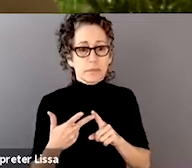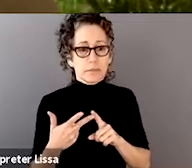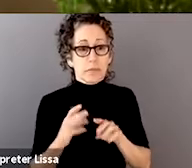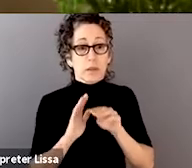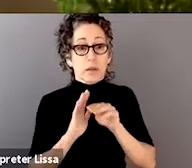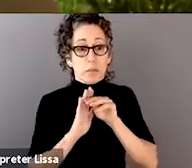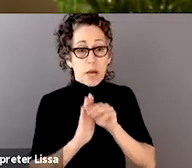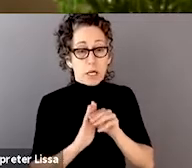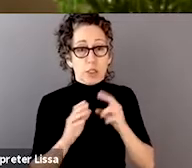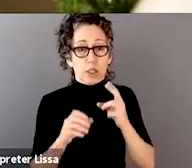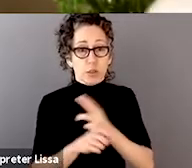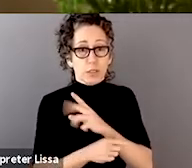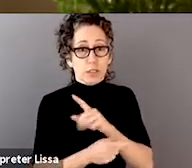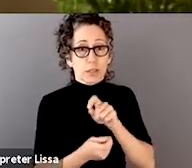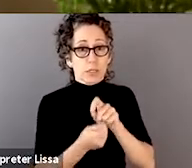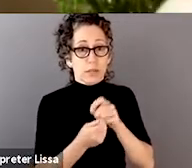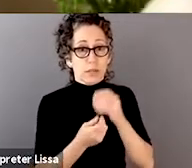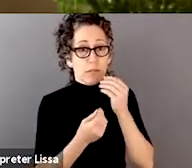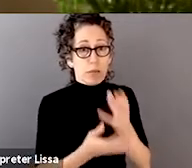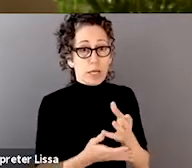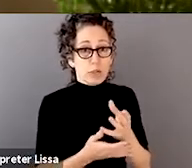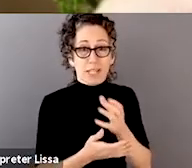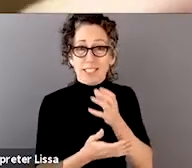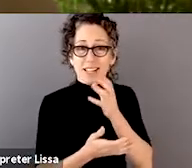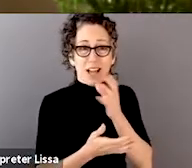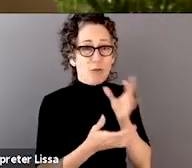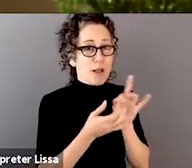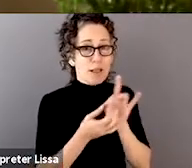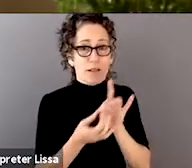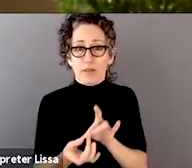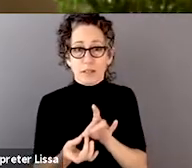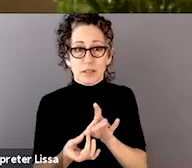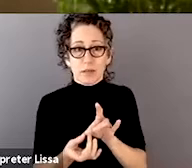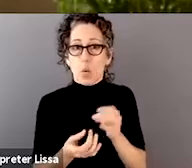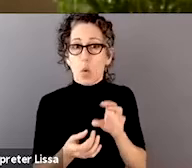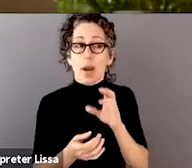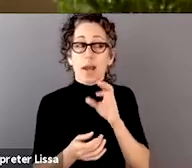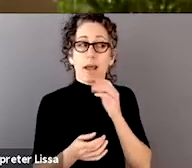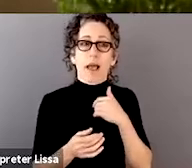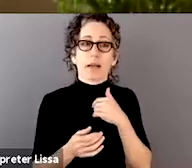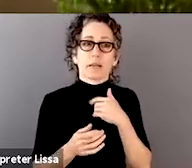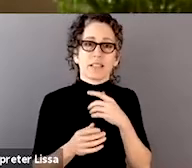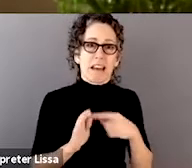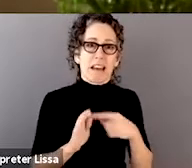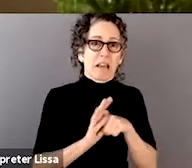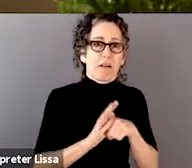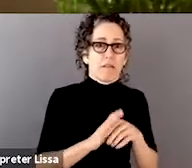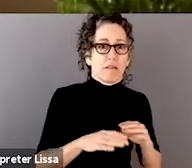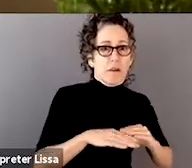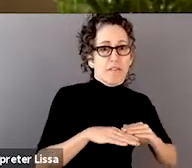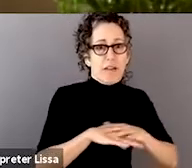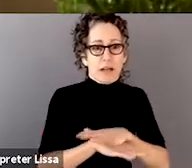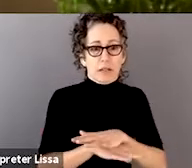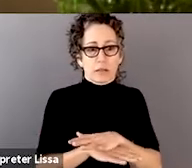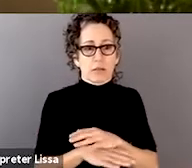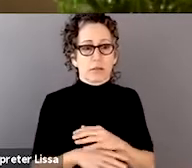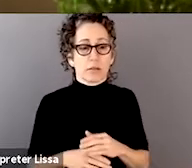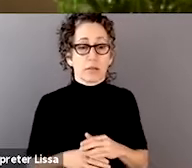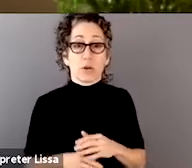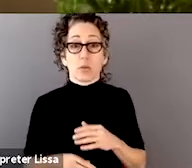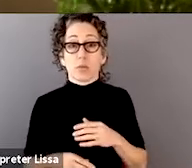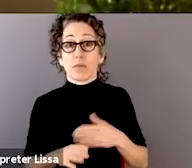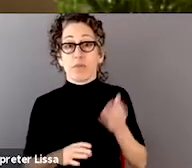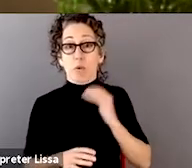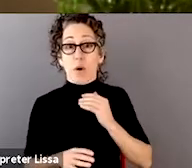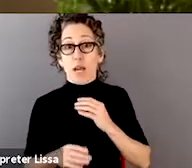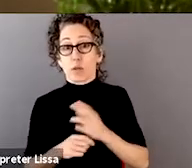some information which is irrelevant or spurious to make decisions, right? So as I was giving this example of cat versus dog